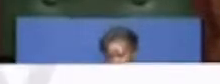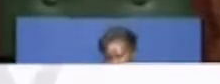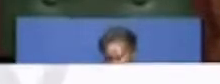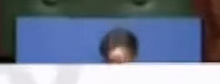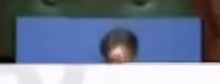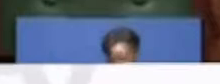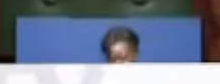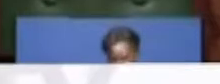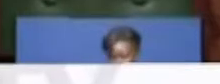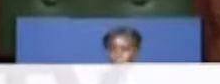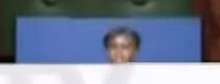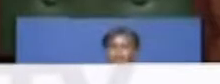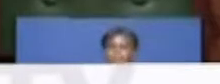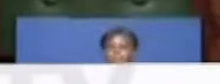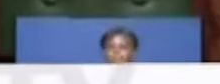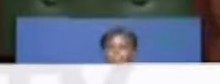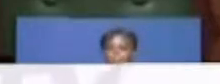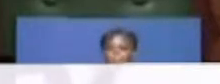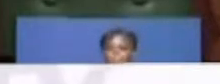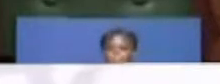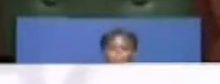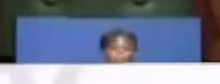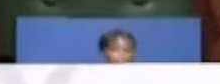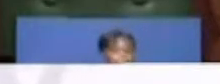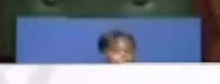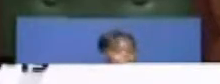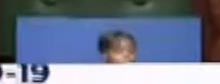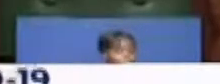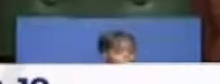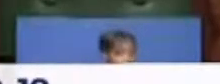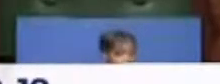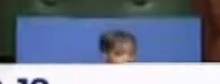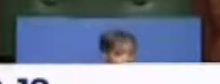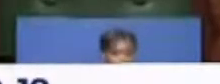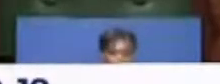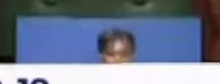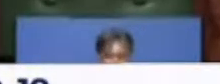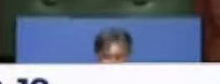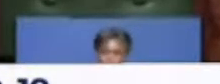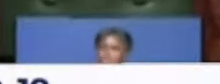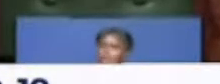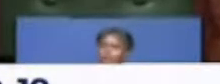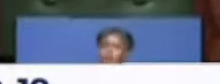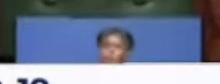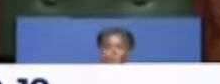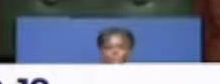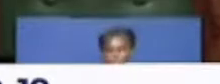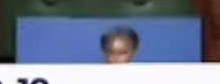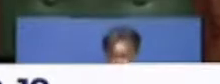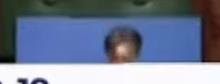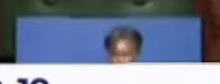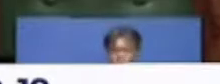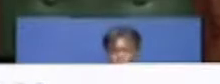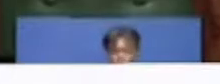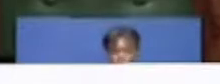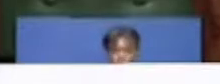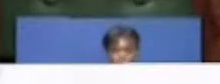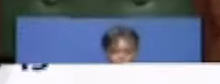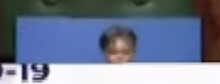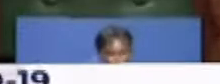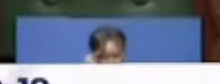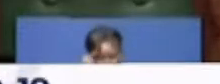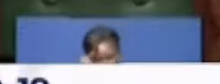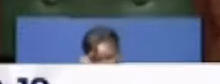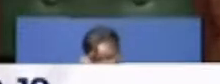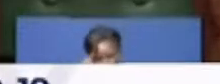1/4. These dedicated funds have allowed us to achieve what was previously thought to be